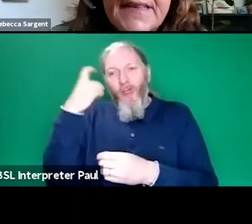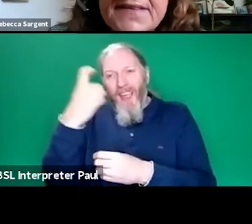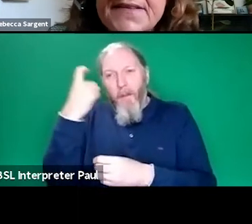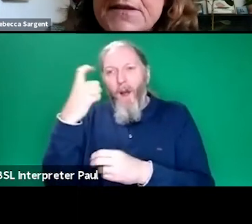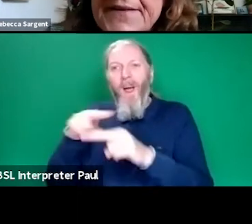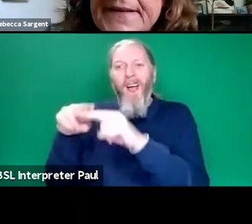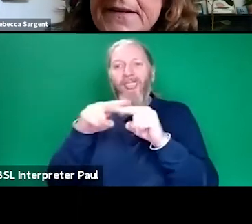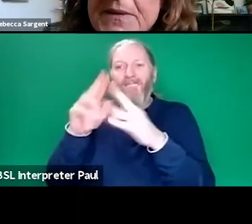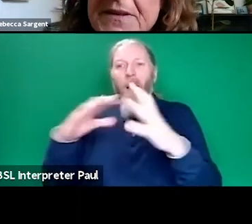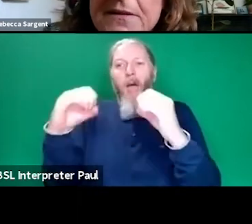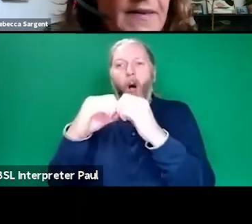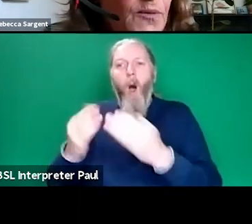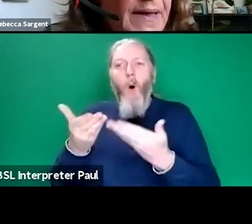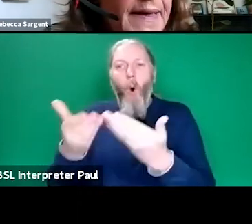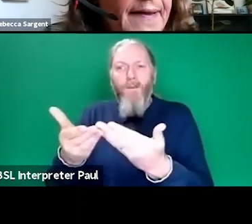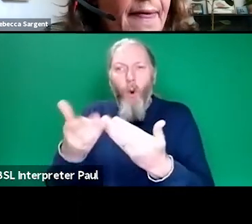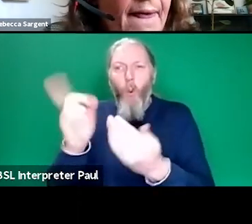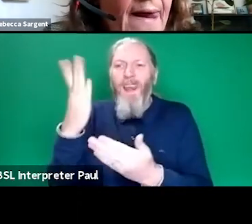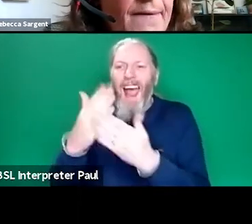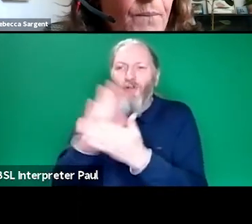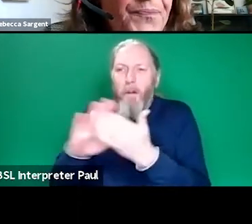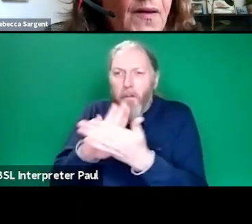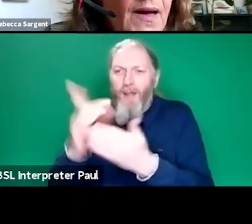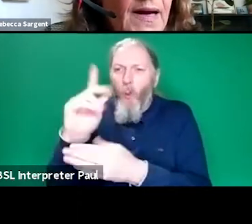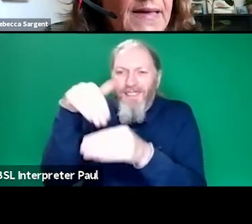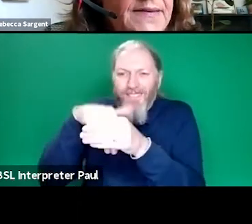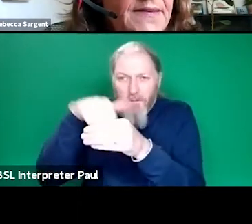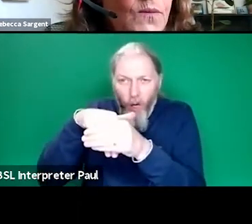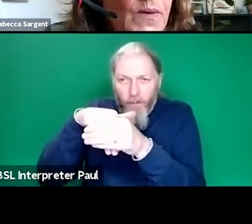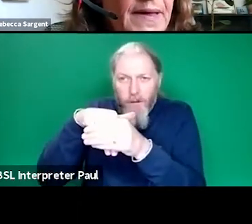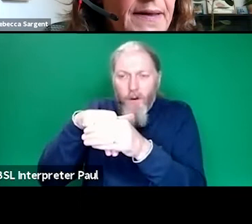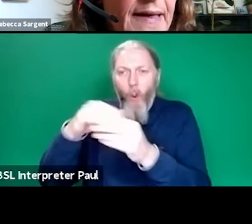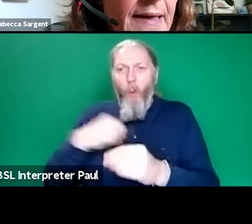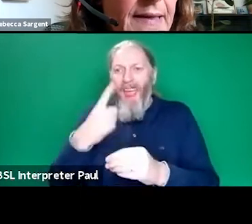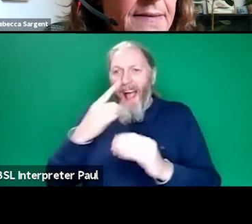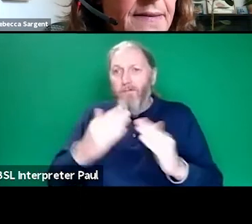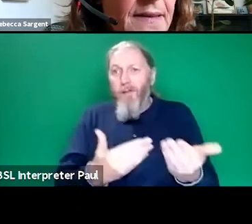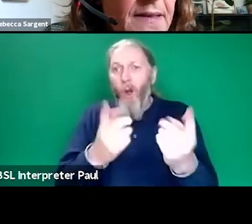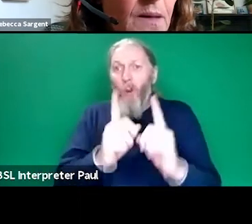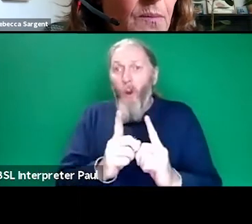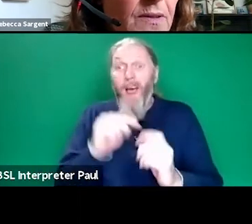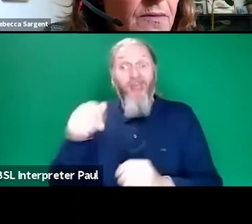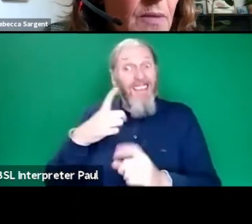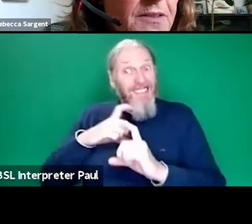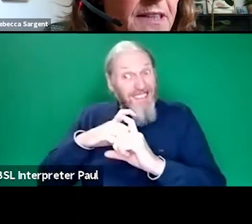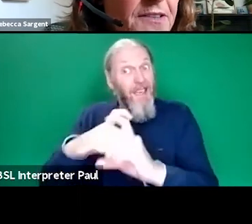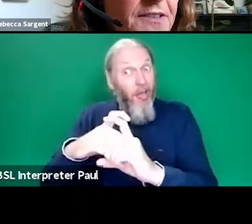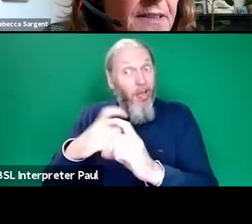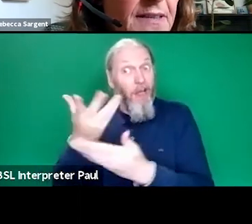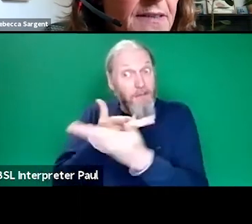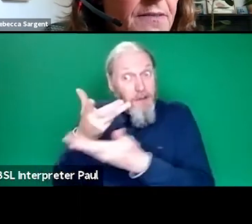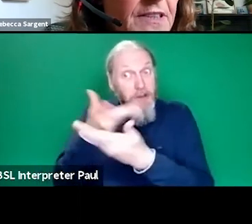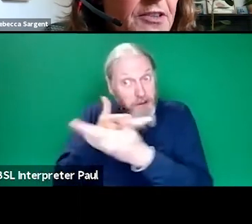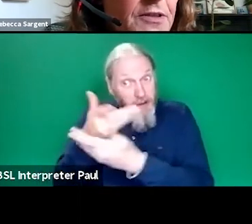to an extent is still going on, and we're still developing it. And we had a number of